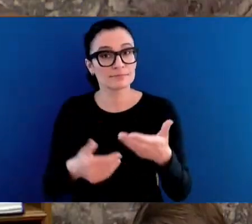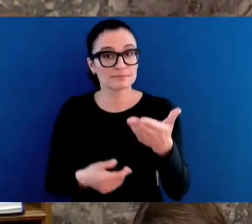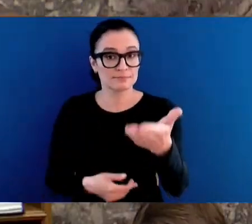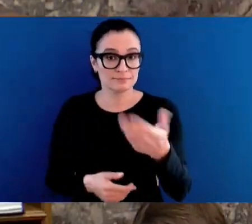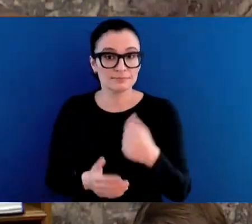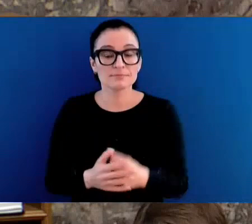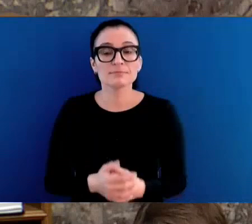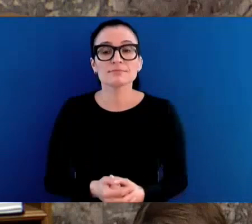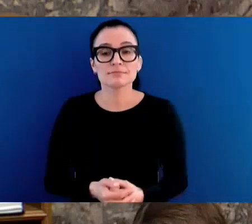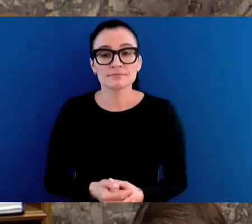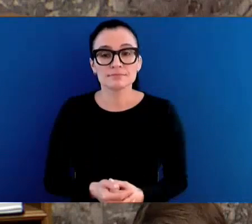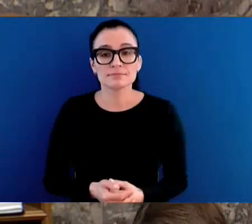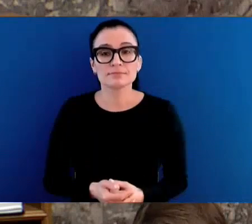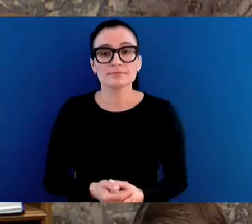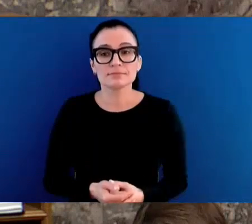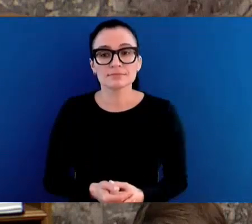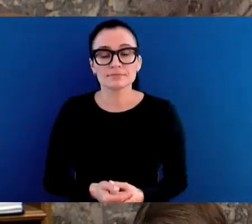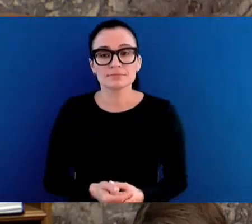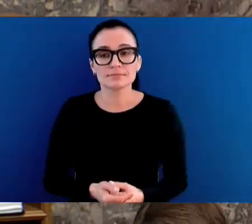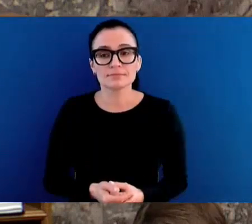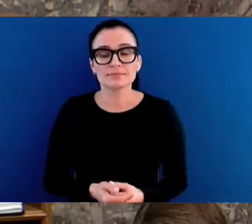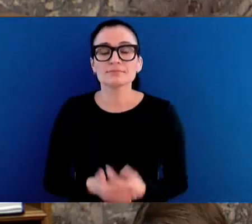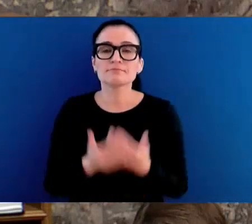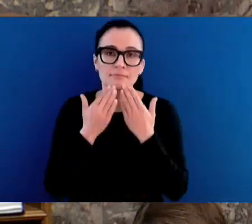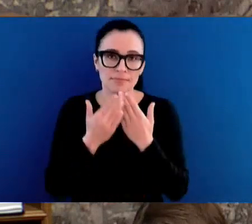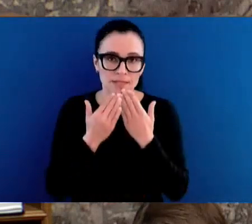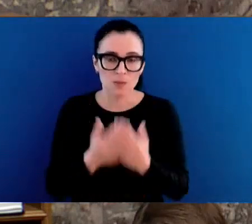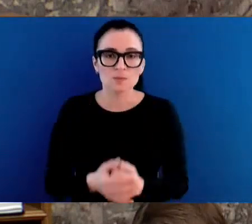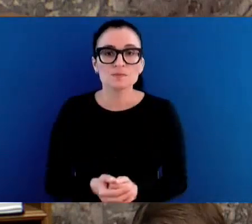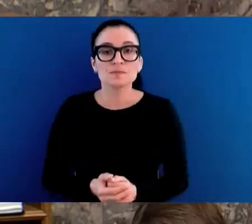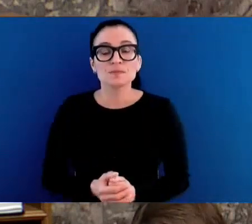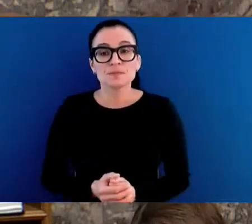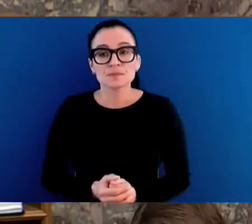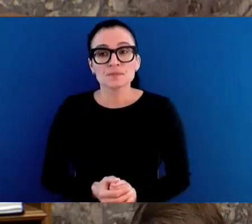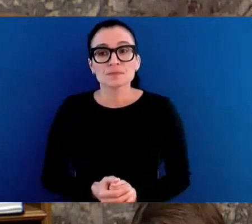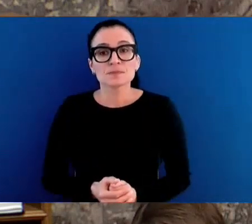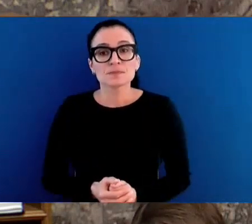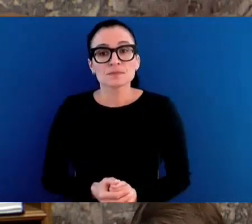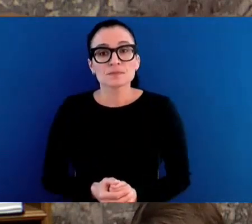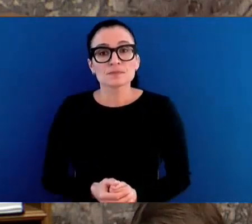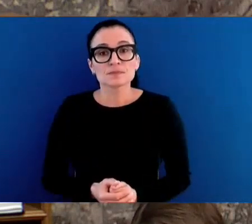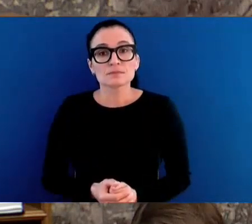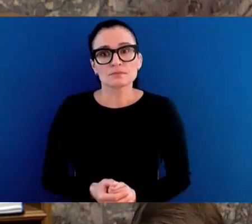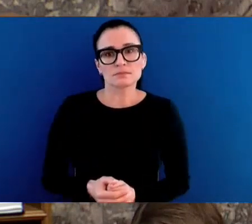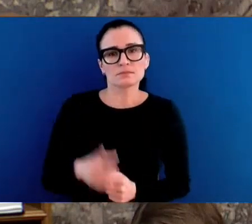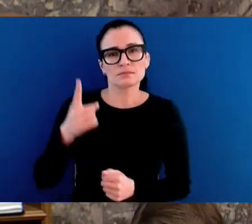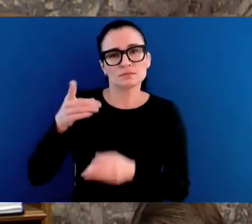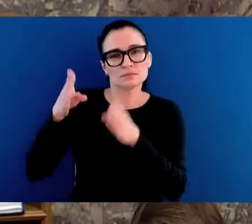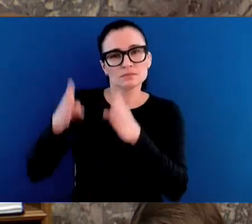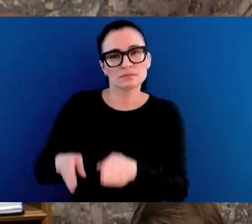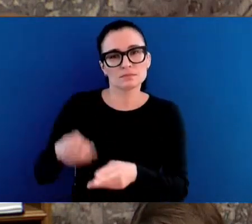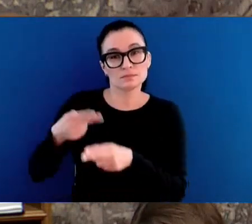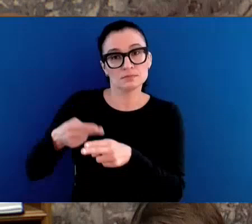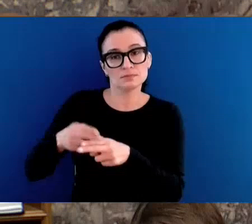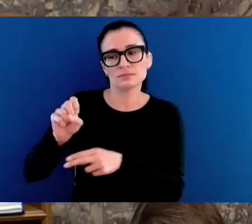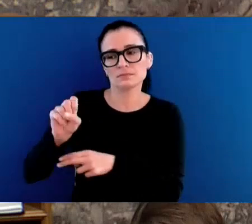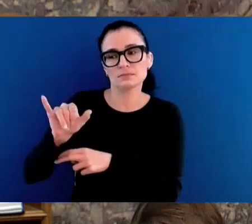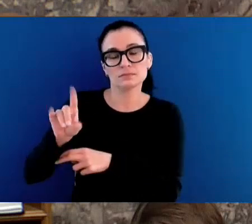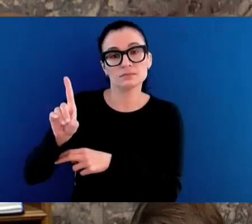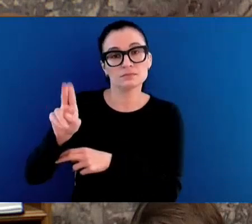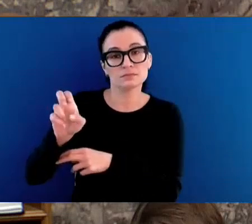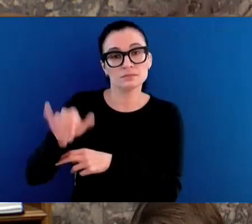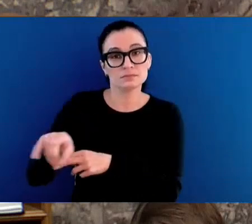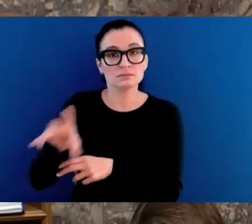Sydney was an 18-year-old general science student at the University of Victoria, like all 18-year-olds, full of